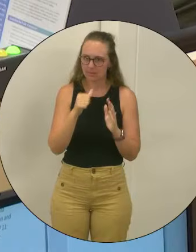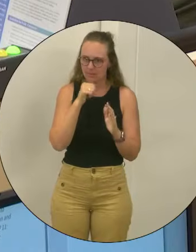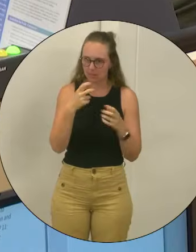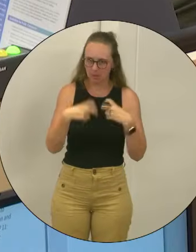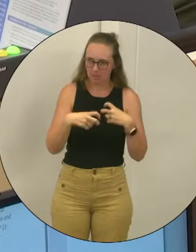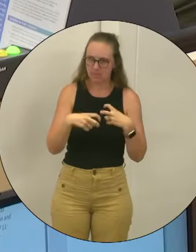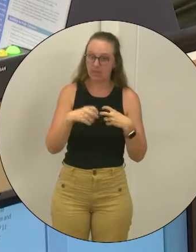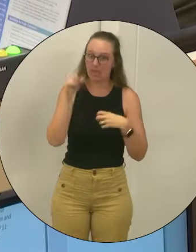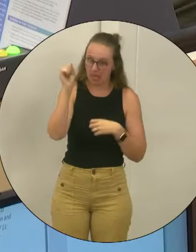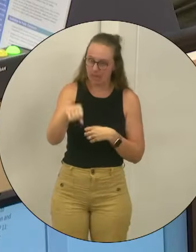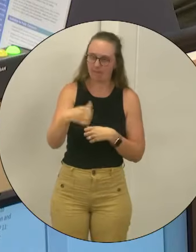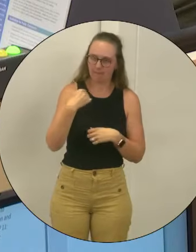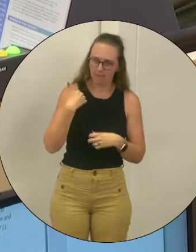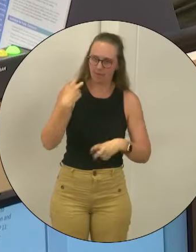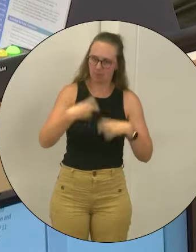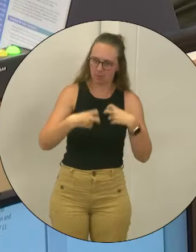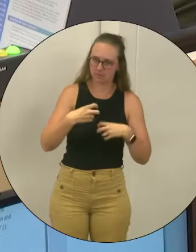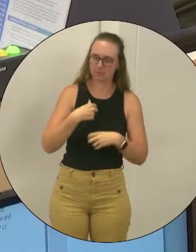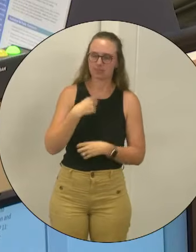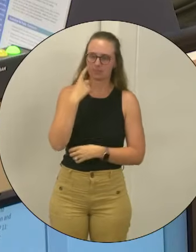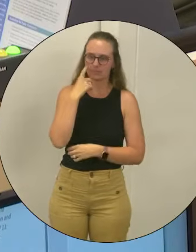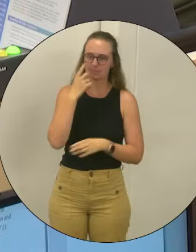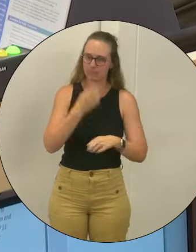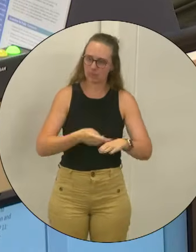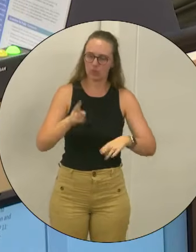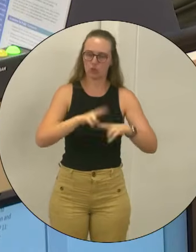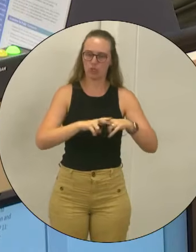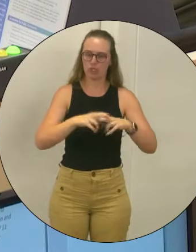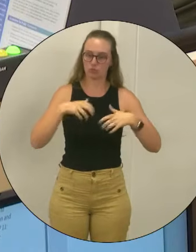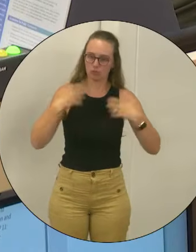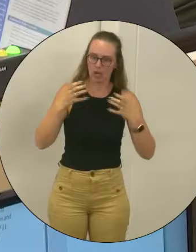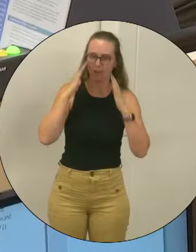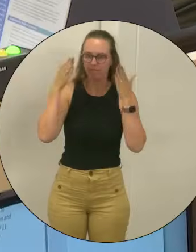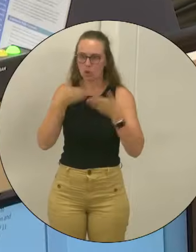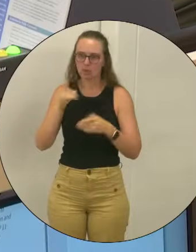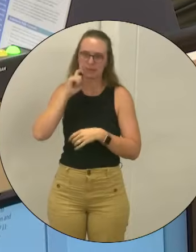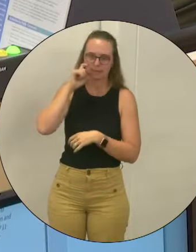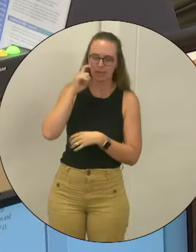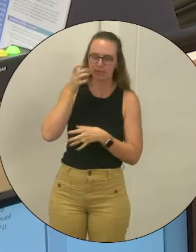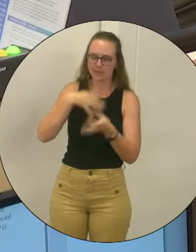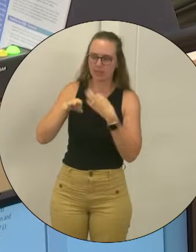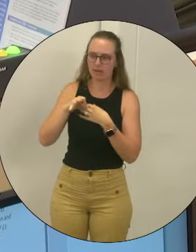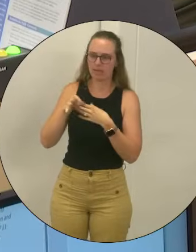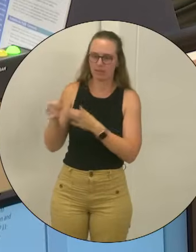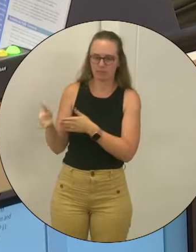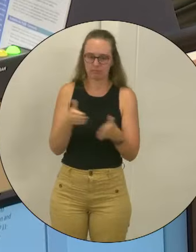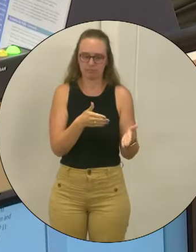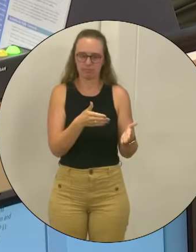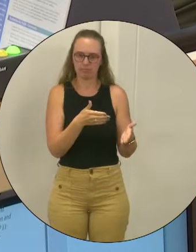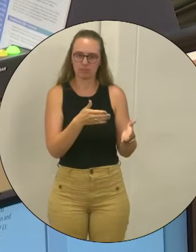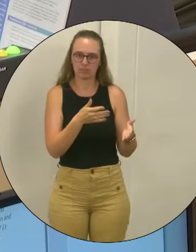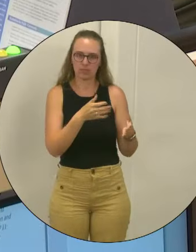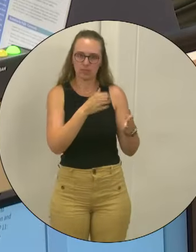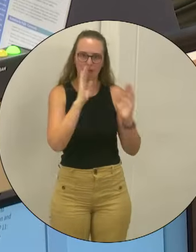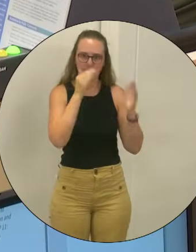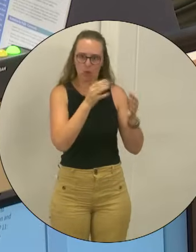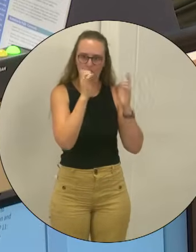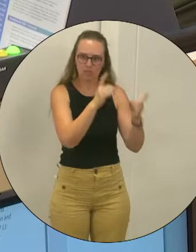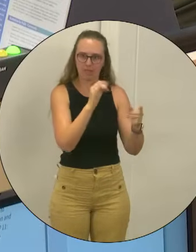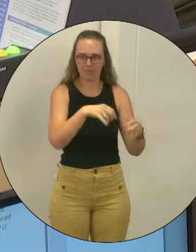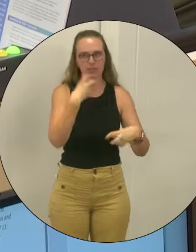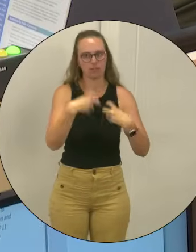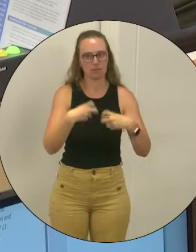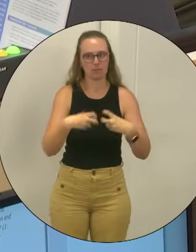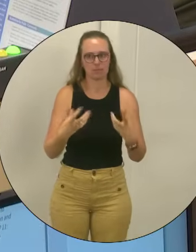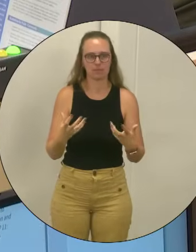problem. And I think increased rage, focus on sex instead of what we need to be focused on, our education, that's an